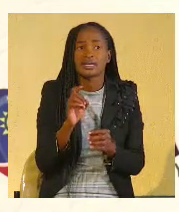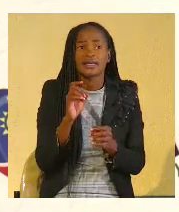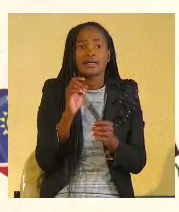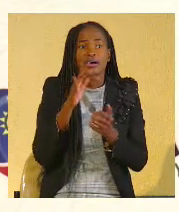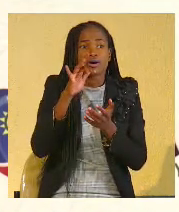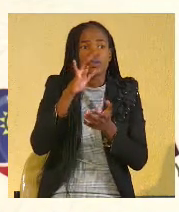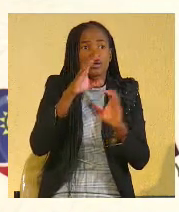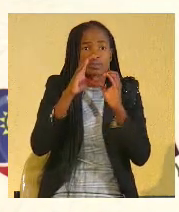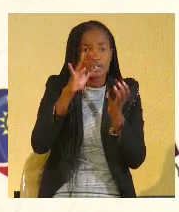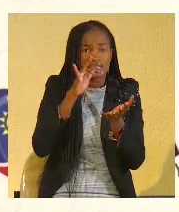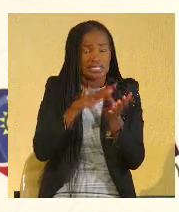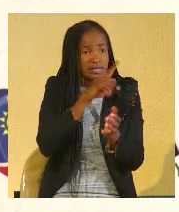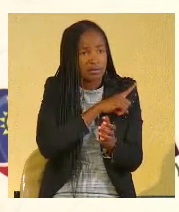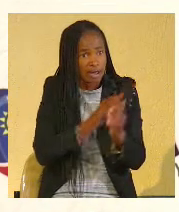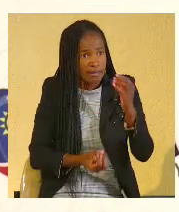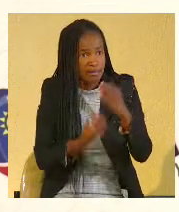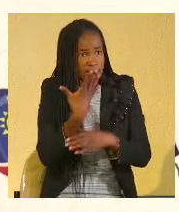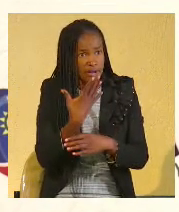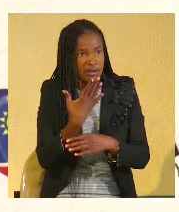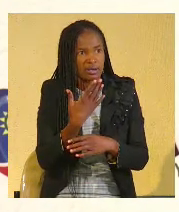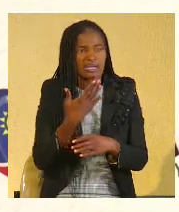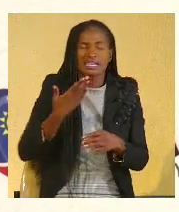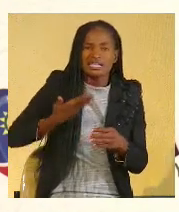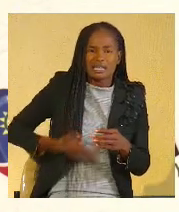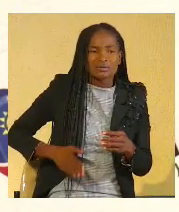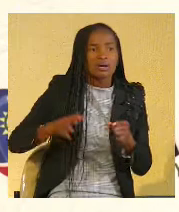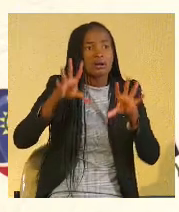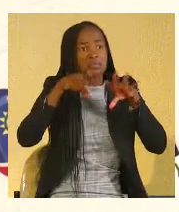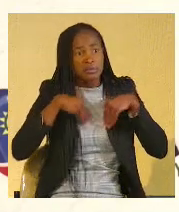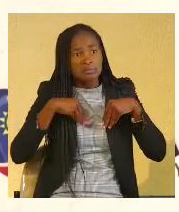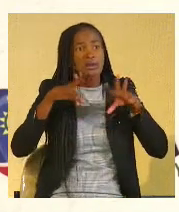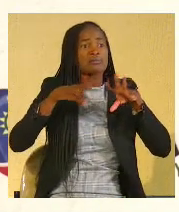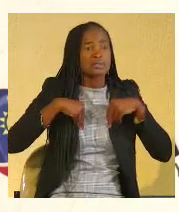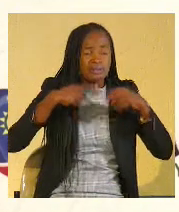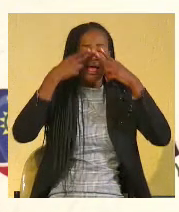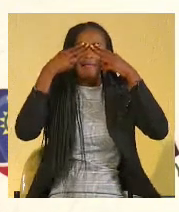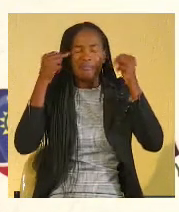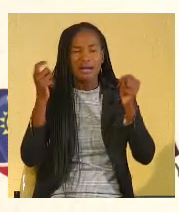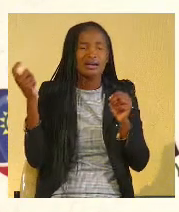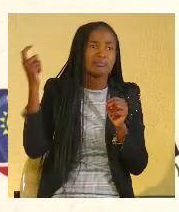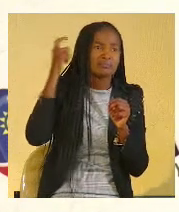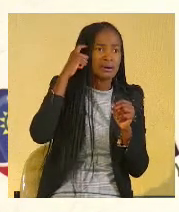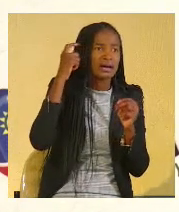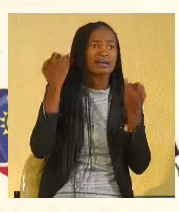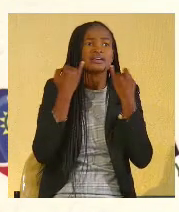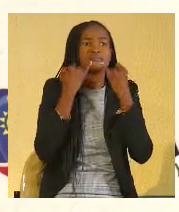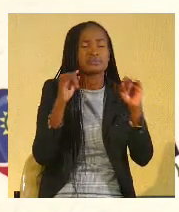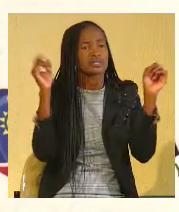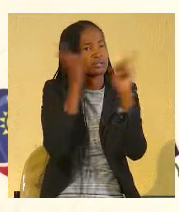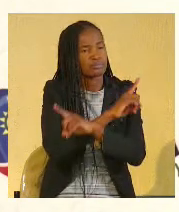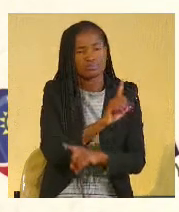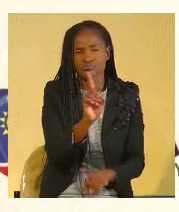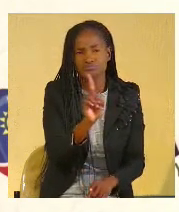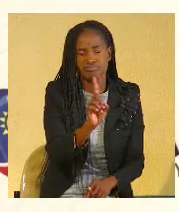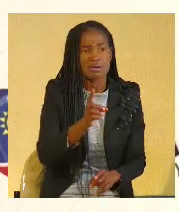as you know, it has been set up so that we avoid misinformation, disinformation, and fake news that continues to make the rounds on our